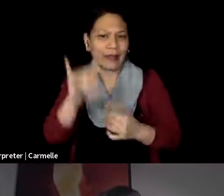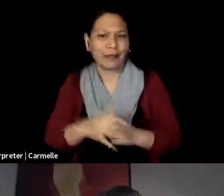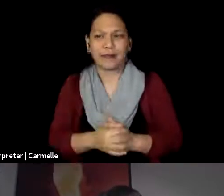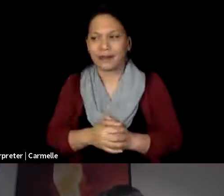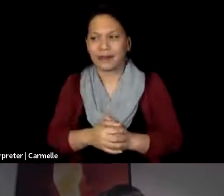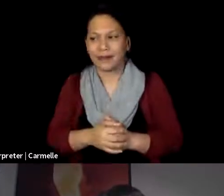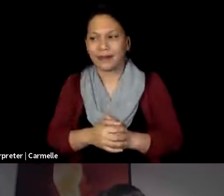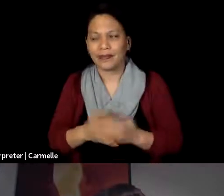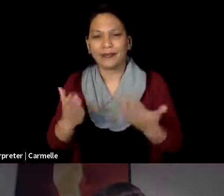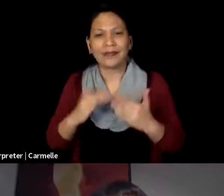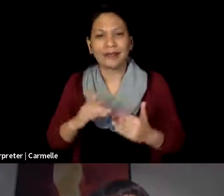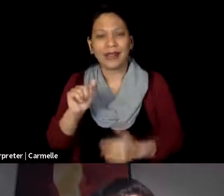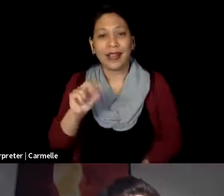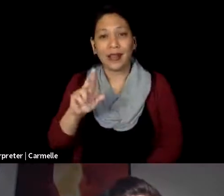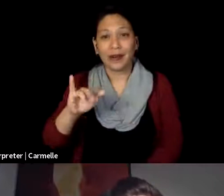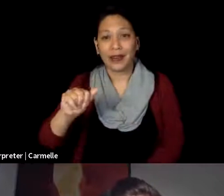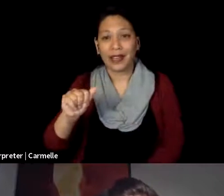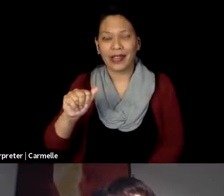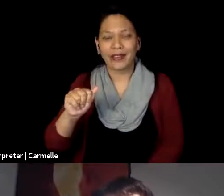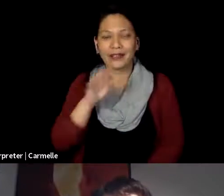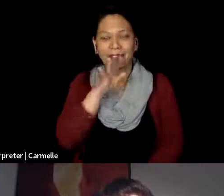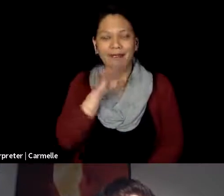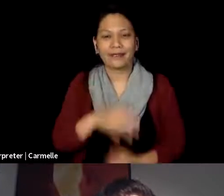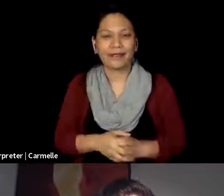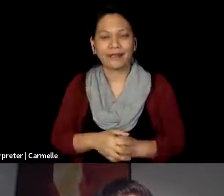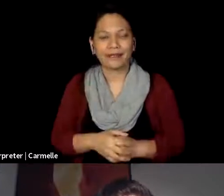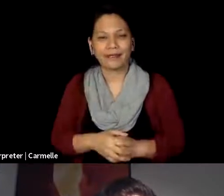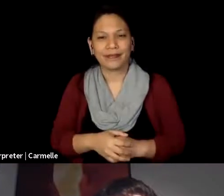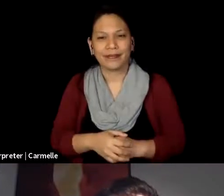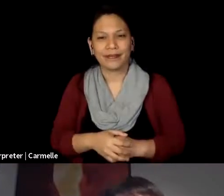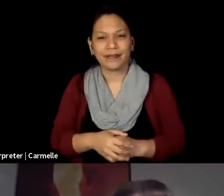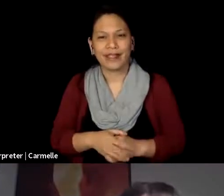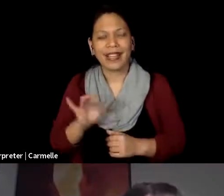This is Aria speaking. Connected to that, I love, Yolanda,